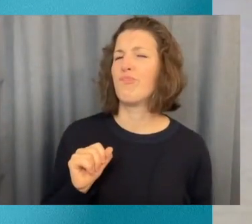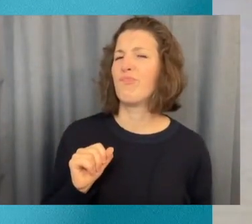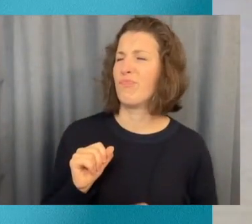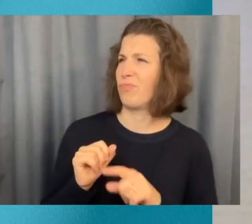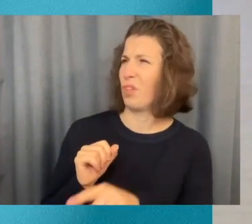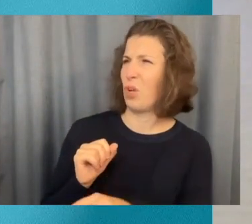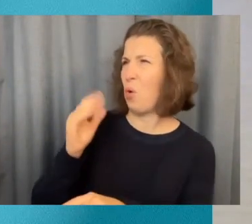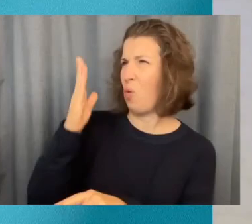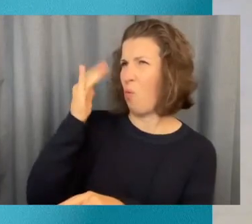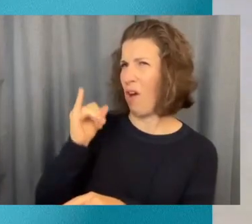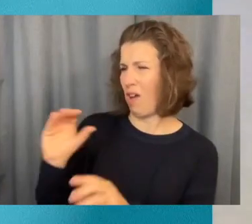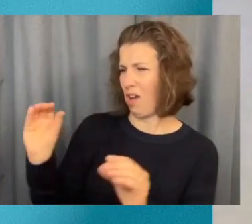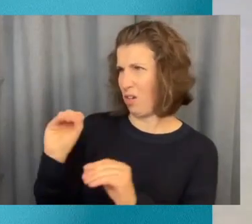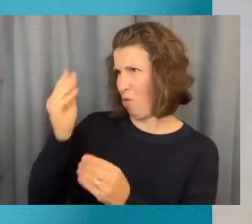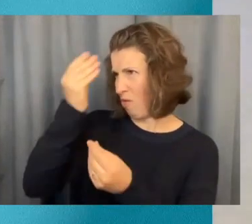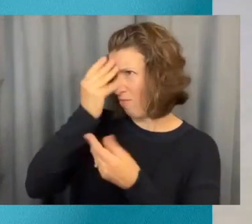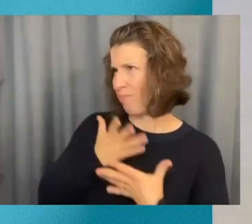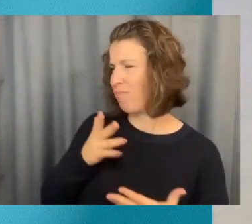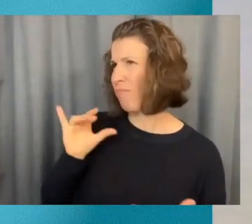that?